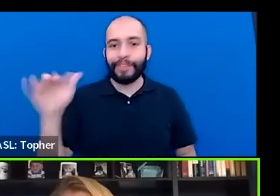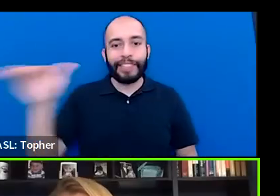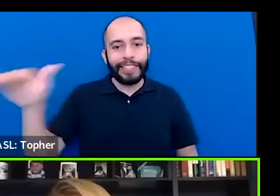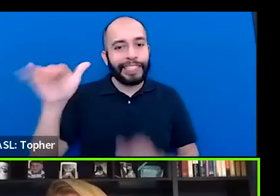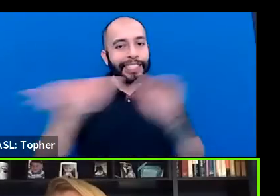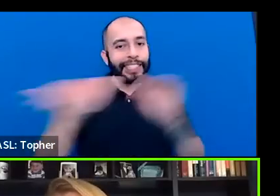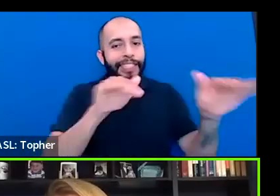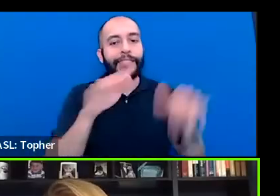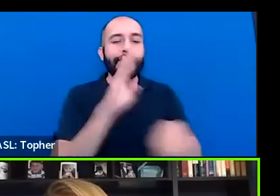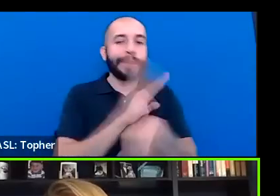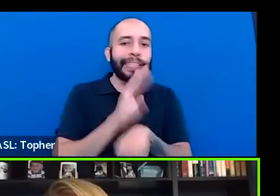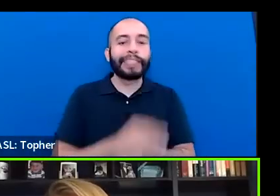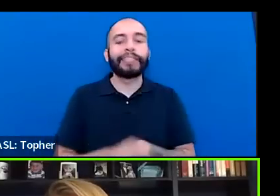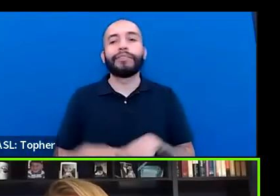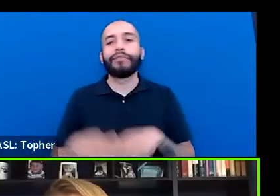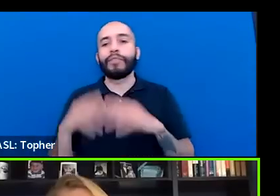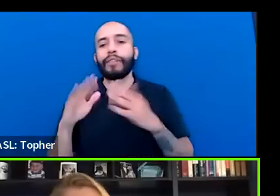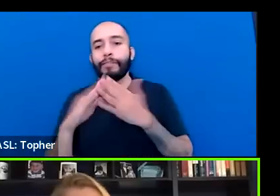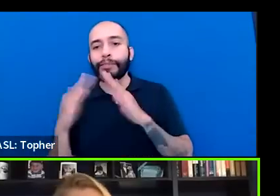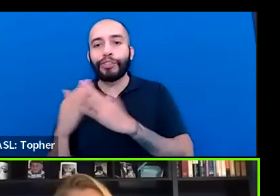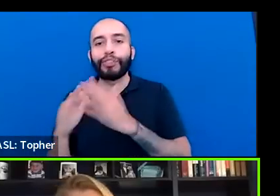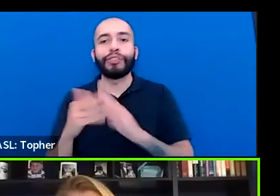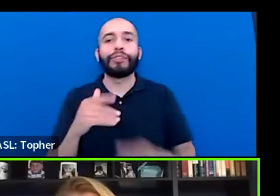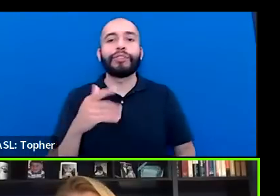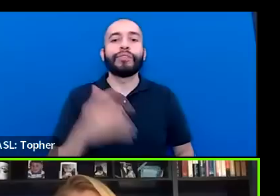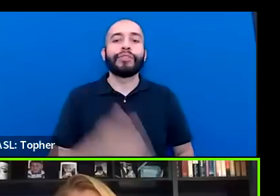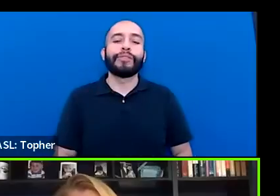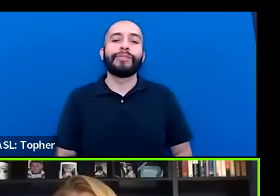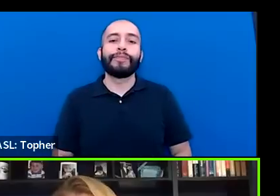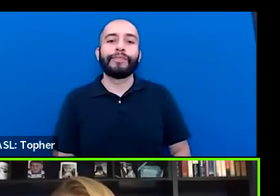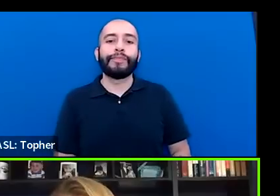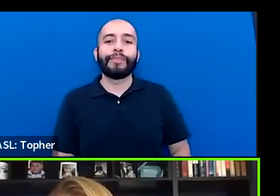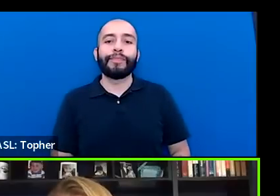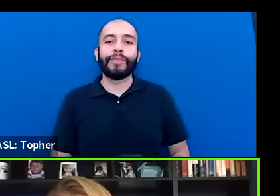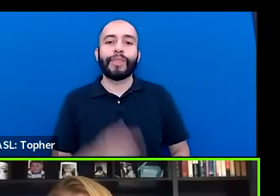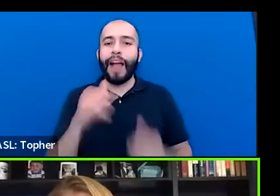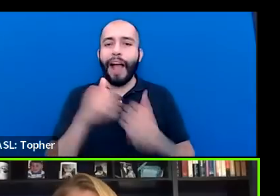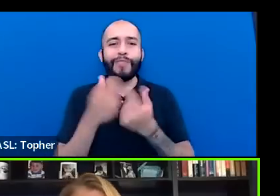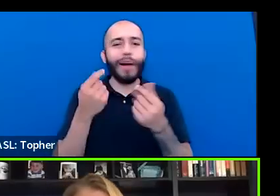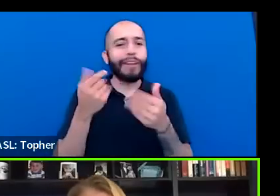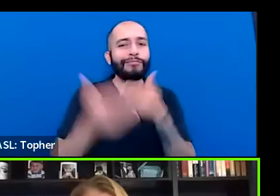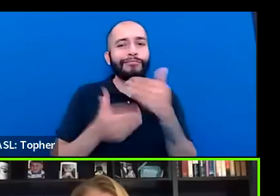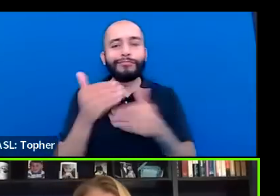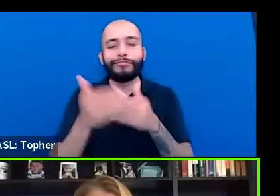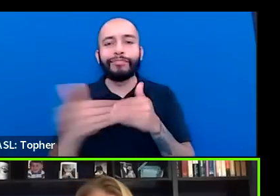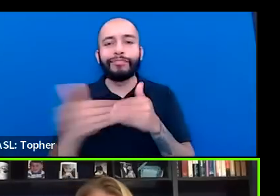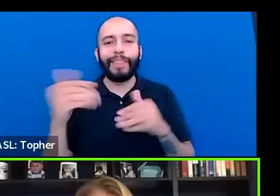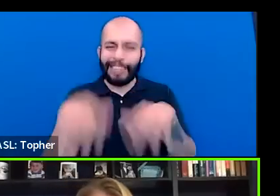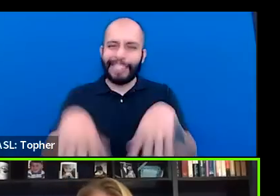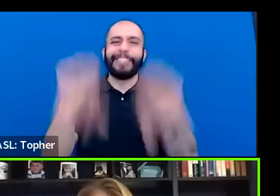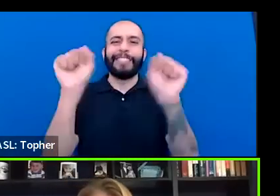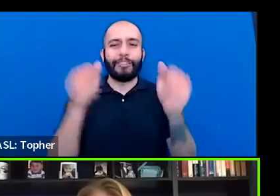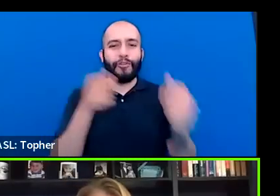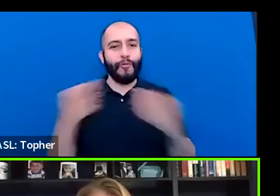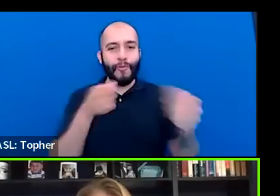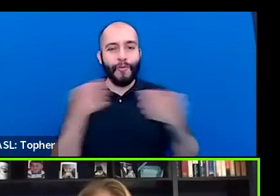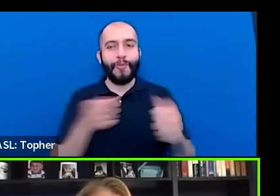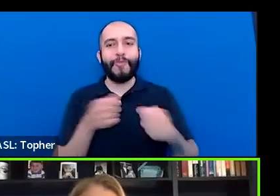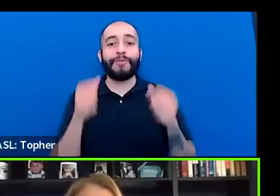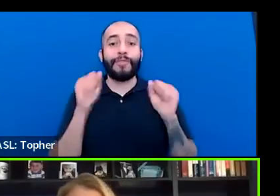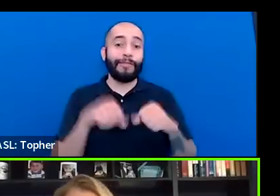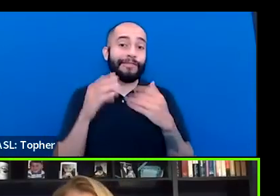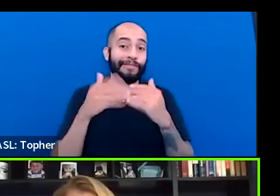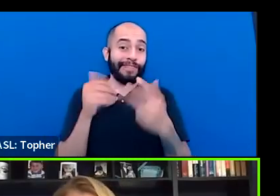Because we're taking control, and we can do this the easy way, or we can do it the hard way. And we can actually